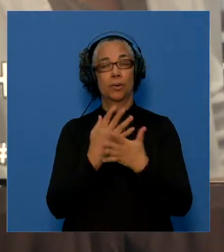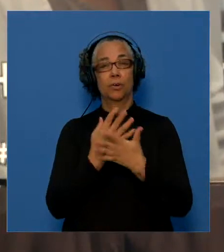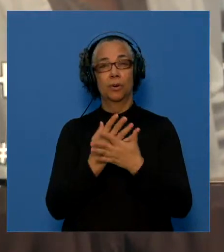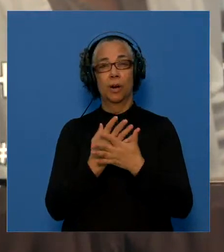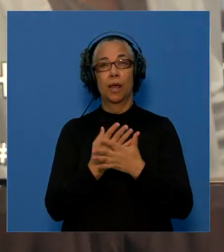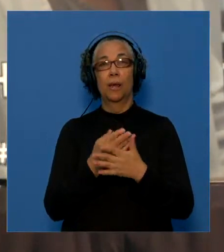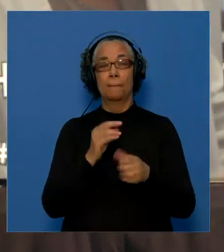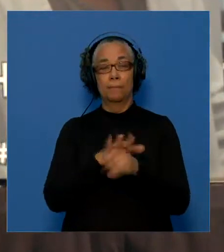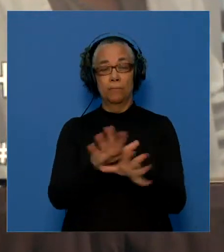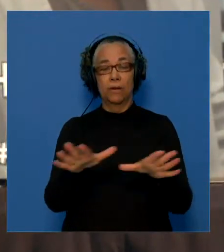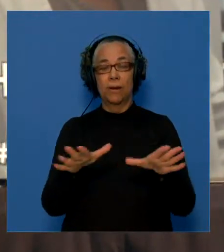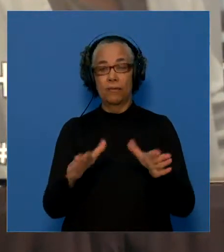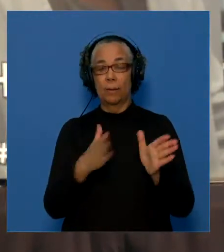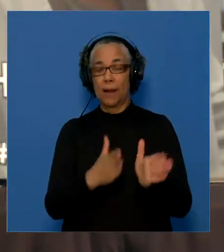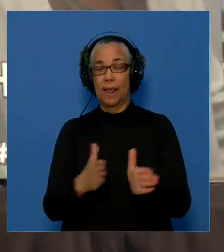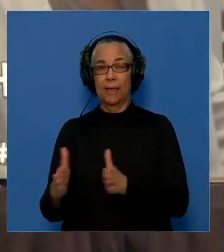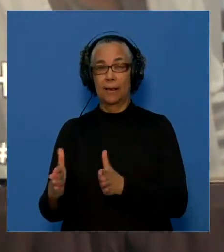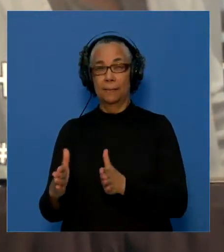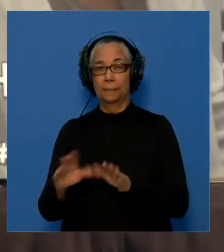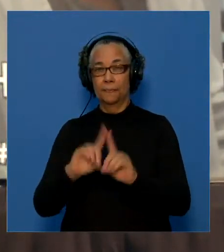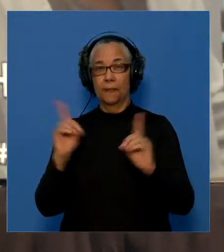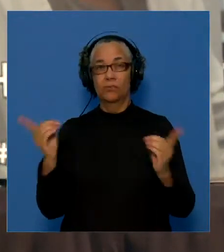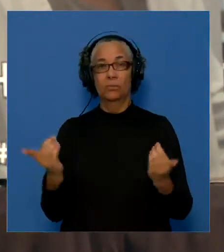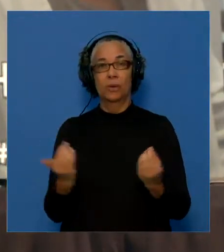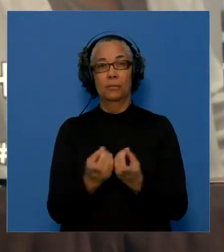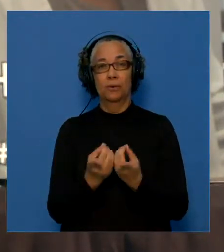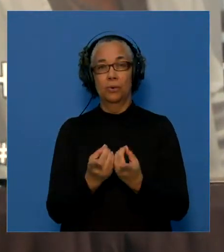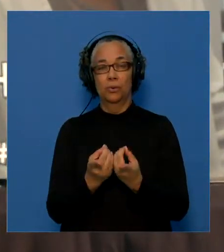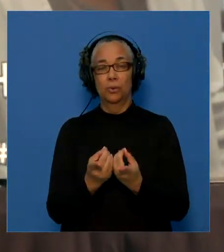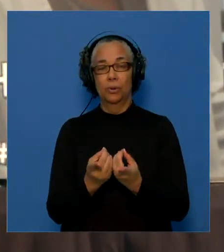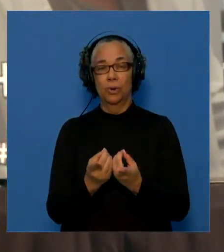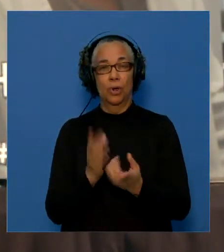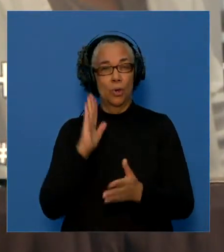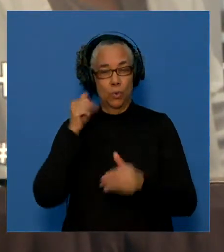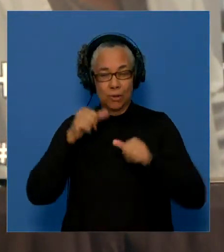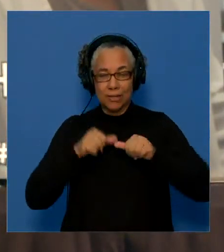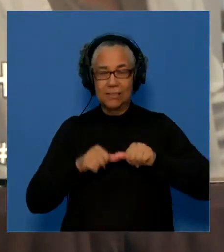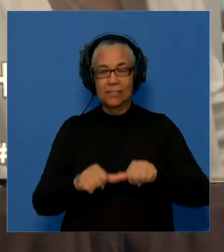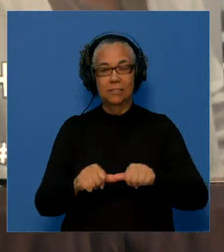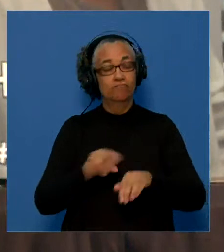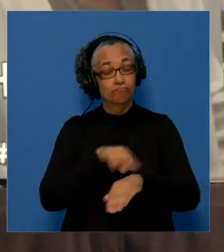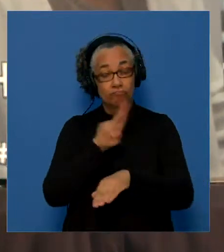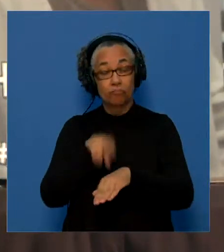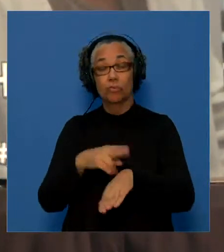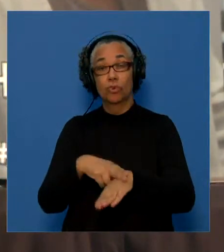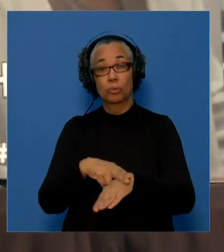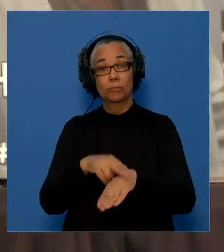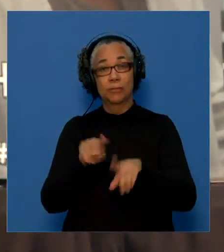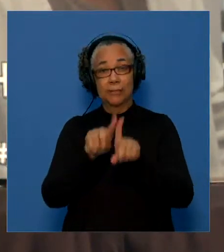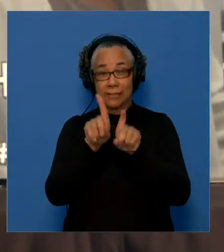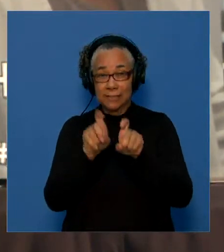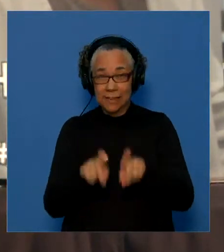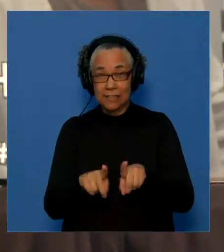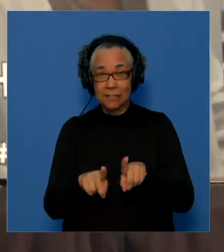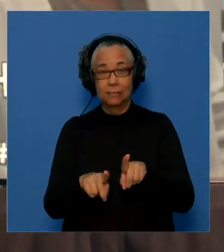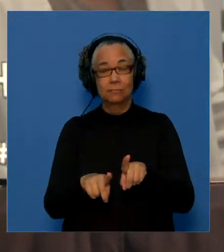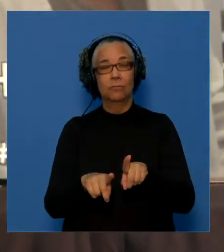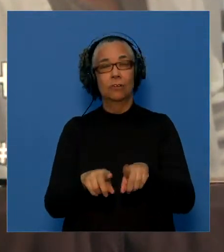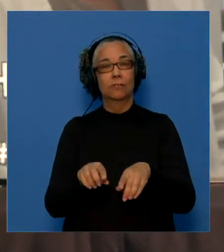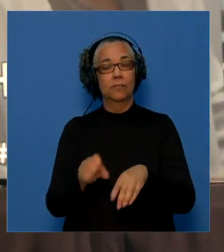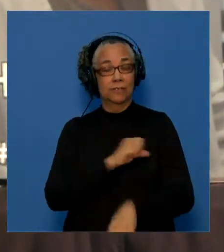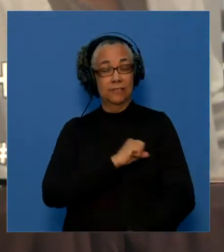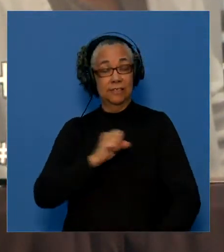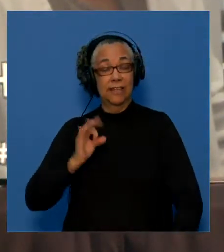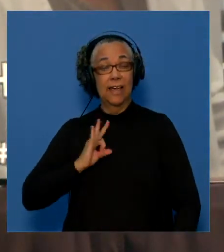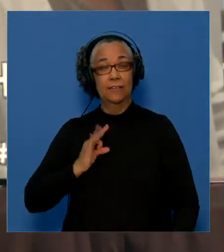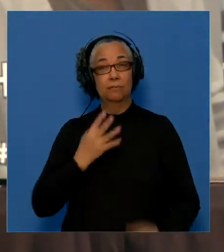plan. And the department will continue the regular COVID-19 testing of staff and inmates